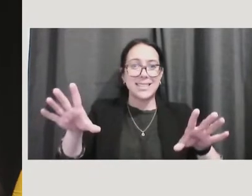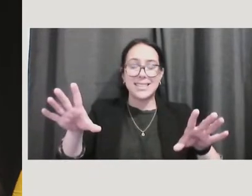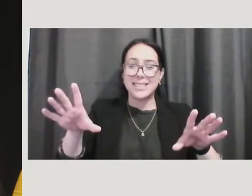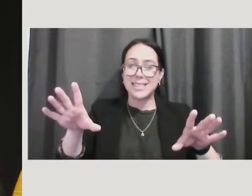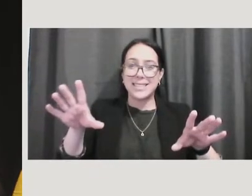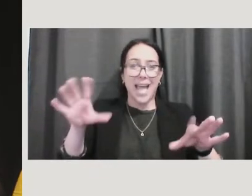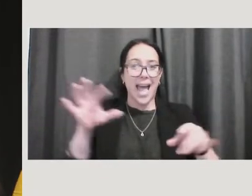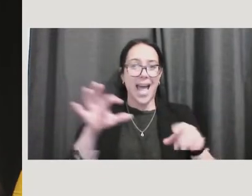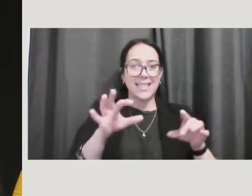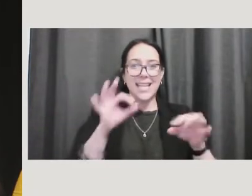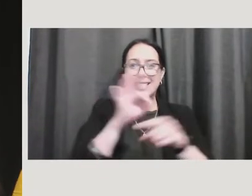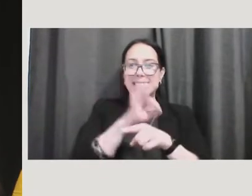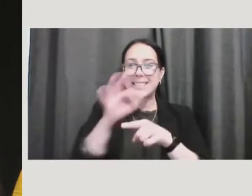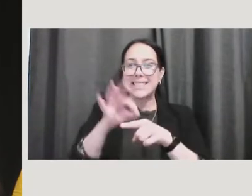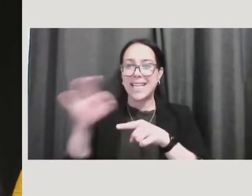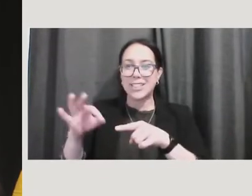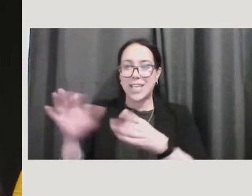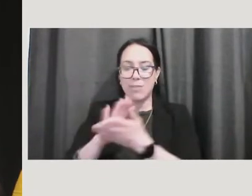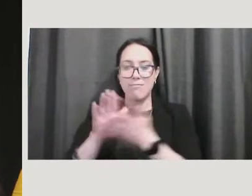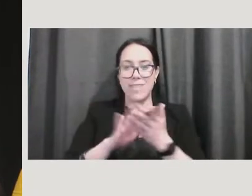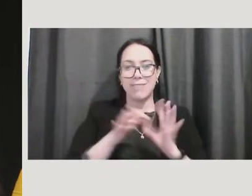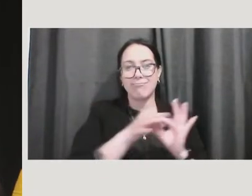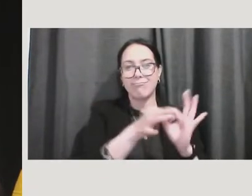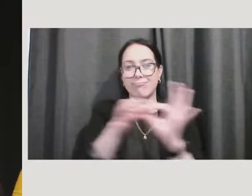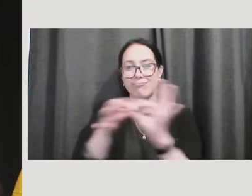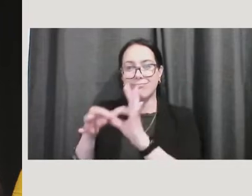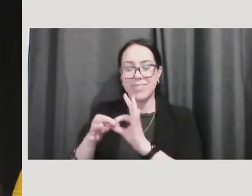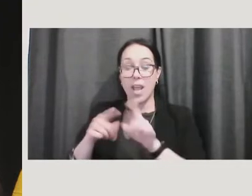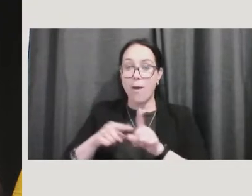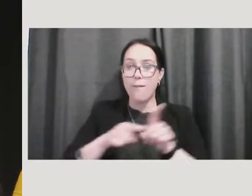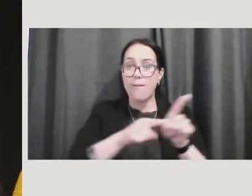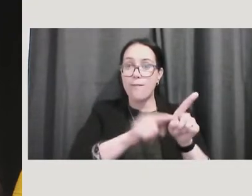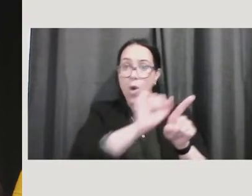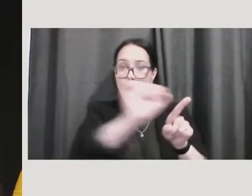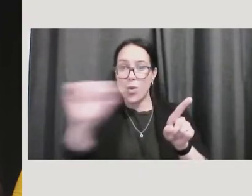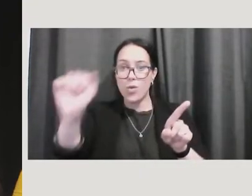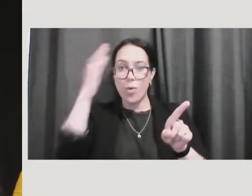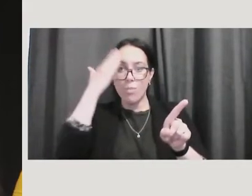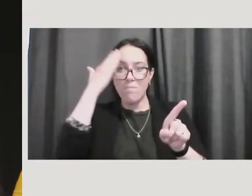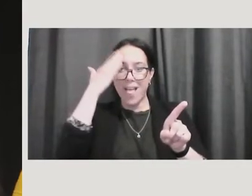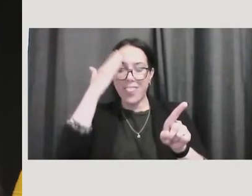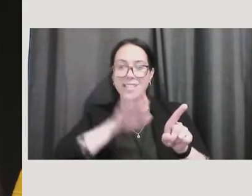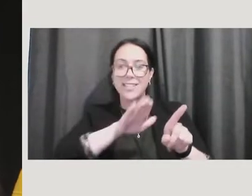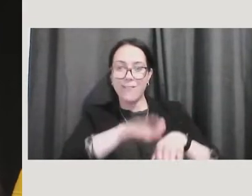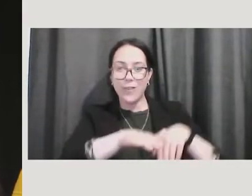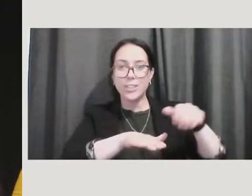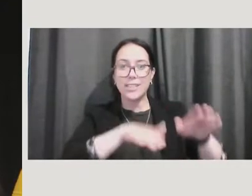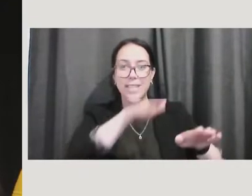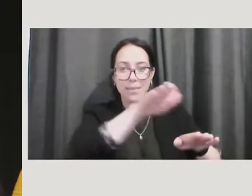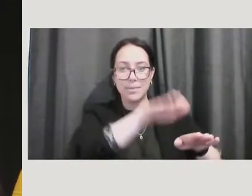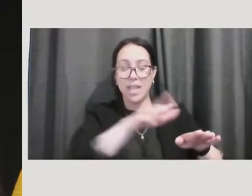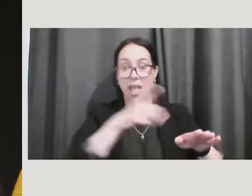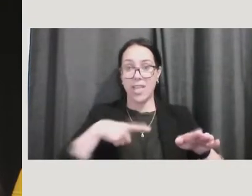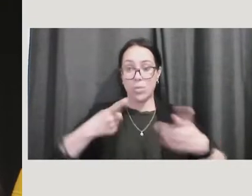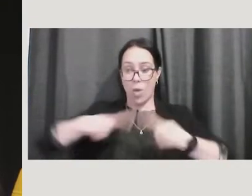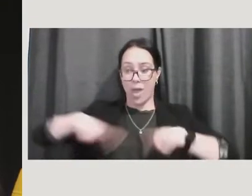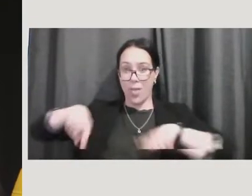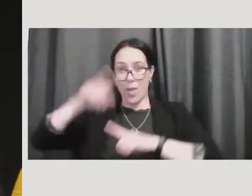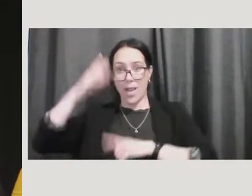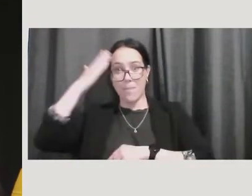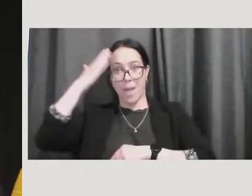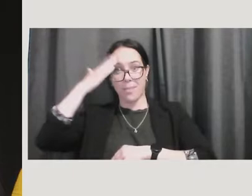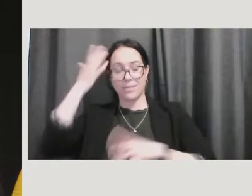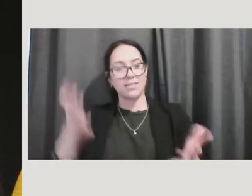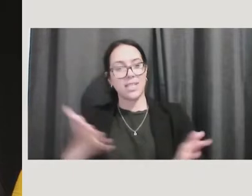mother's footsteps and this is why we mothers are encouraging our Cook Islands people our Cook Islands